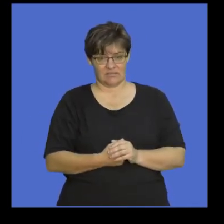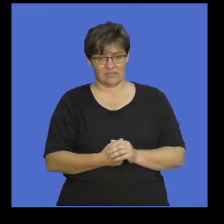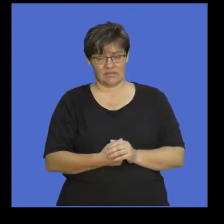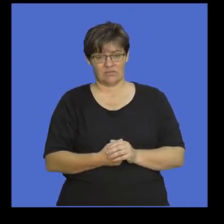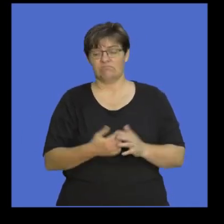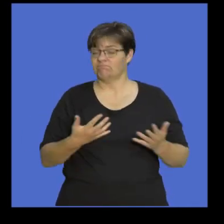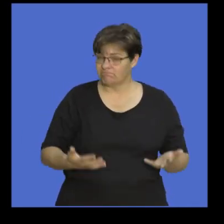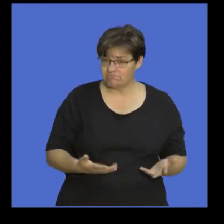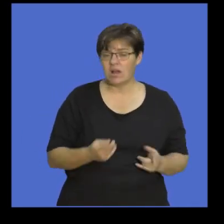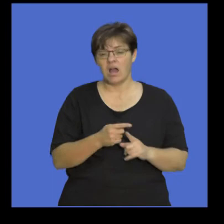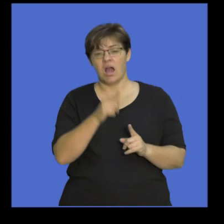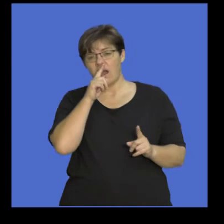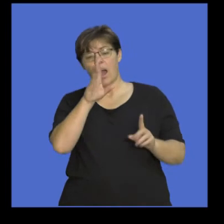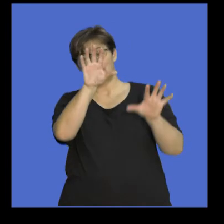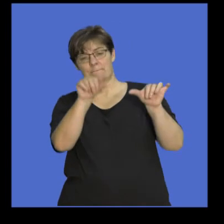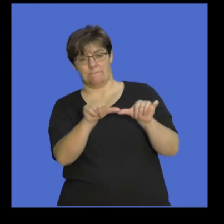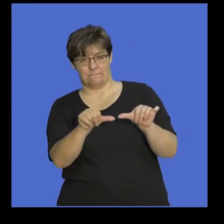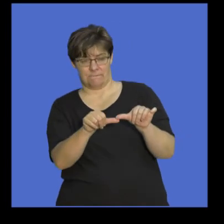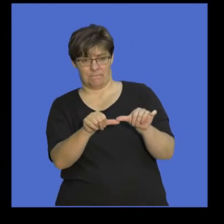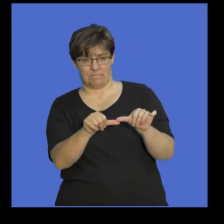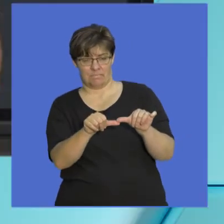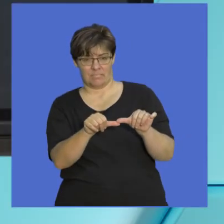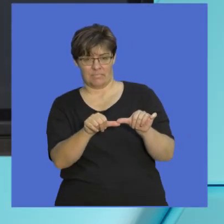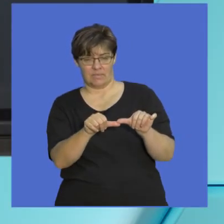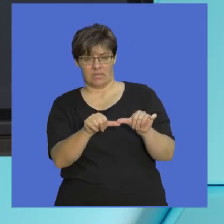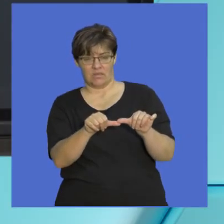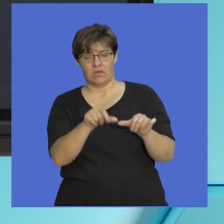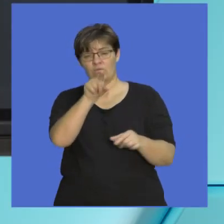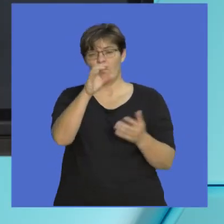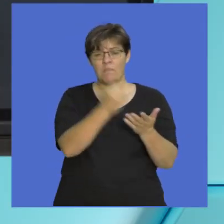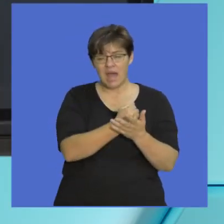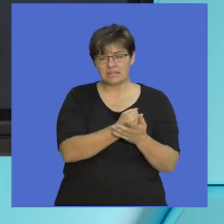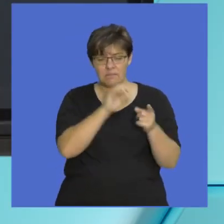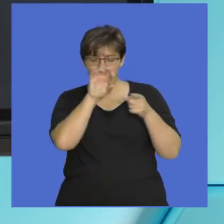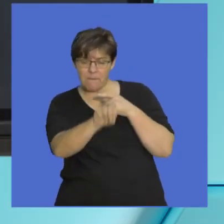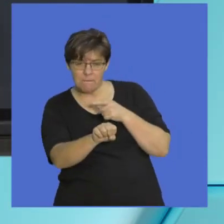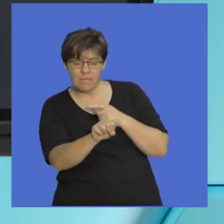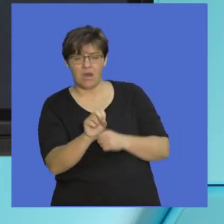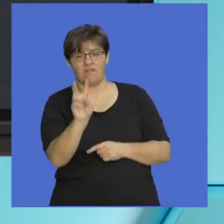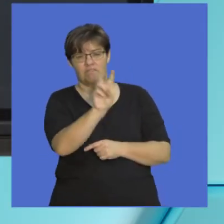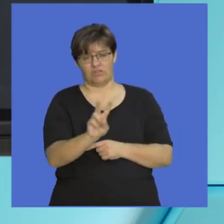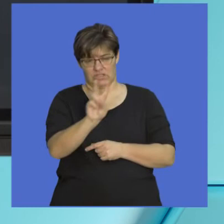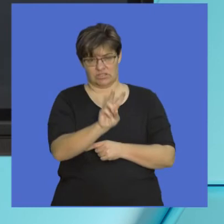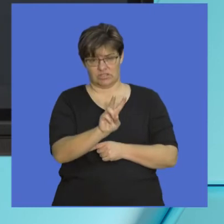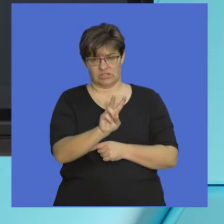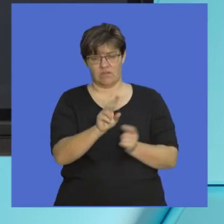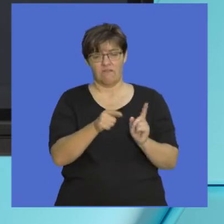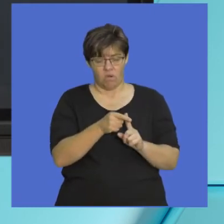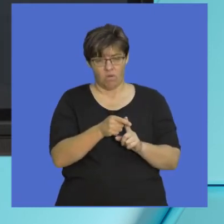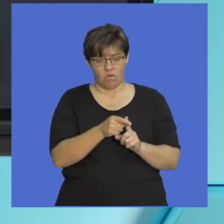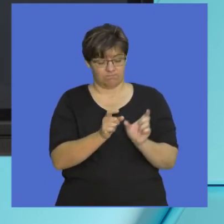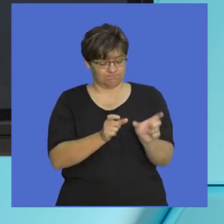circuit. Right, so that's the main idea. So in as far as measuring, we need to determine the amount